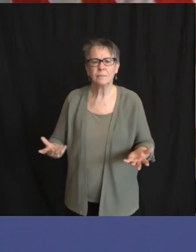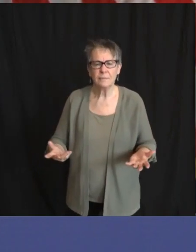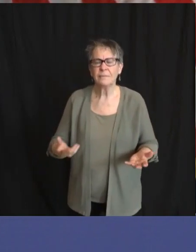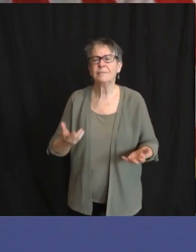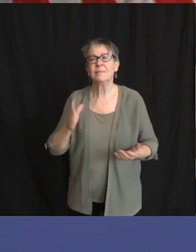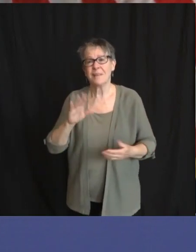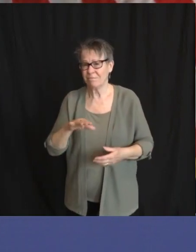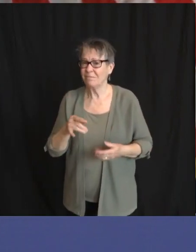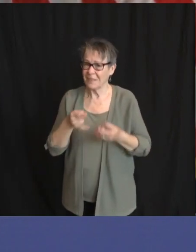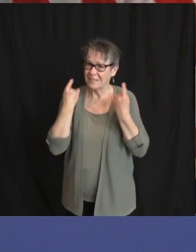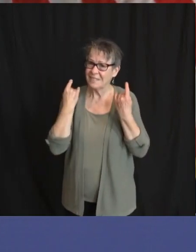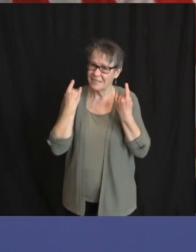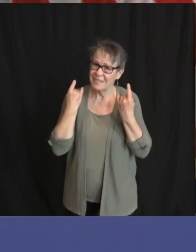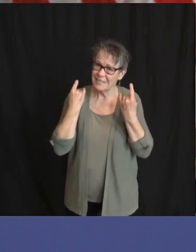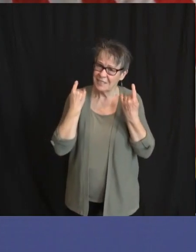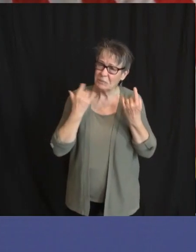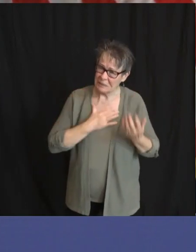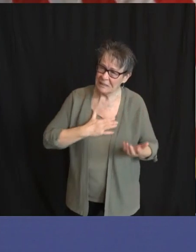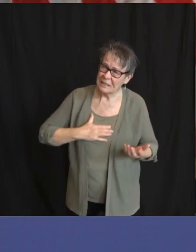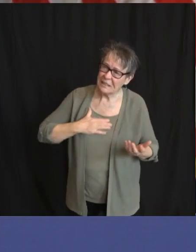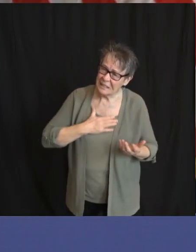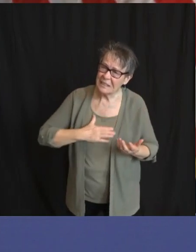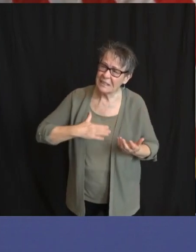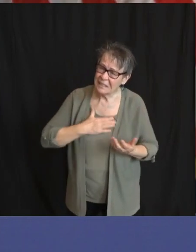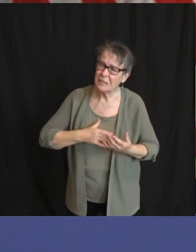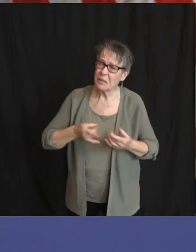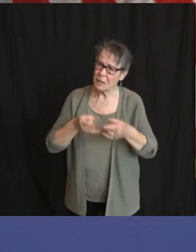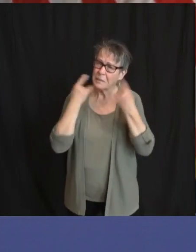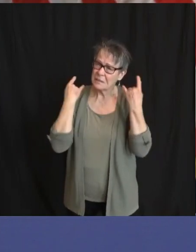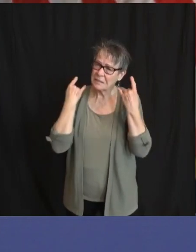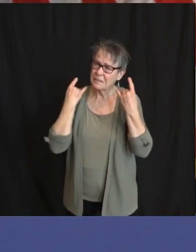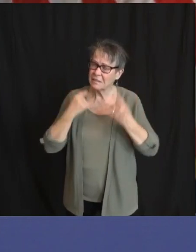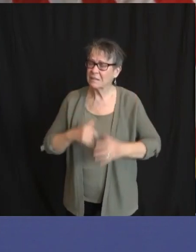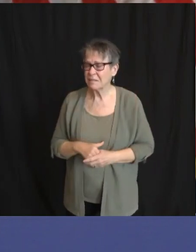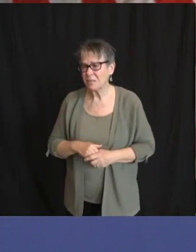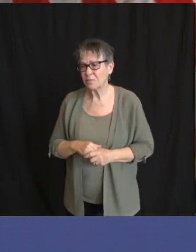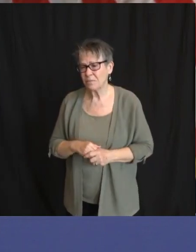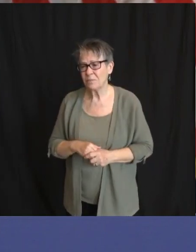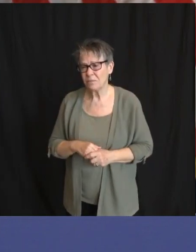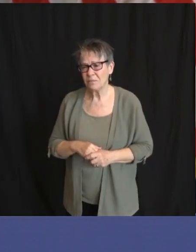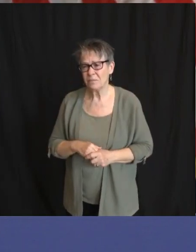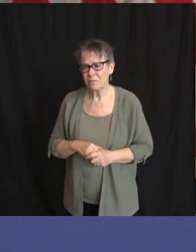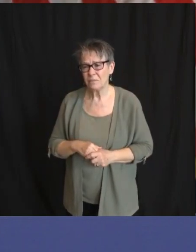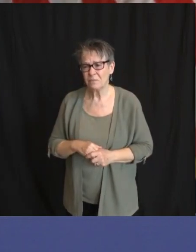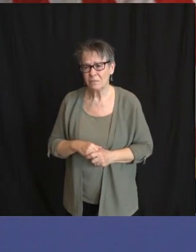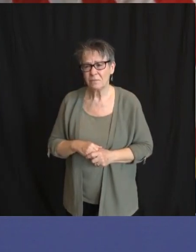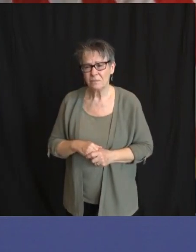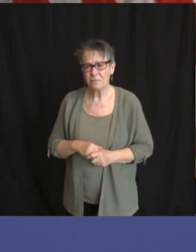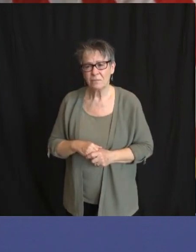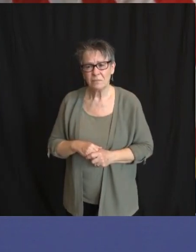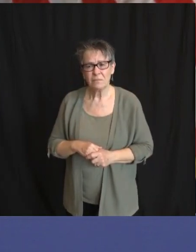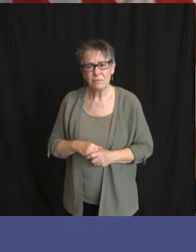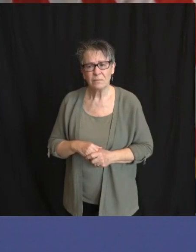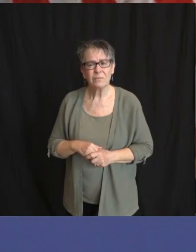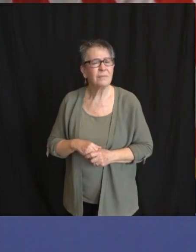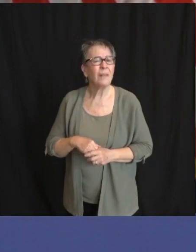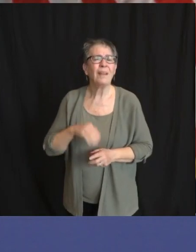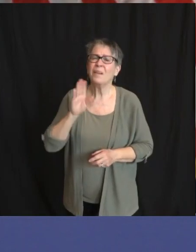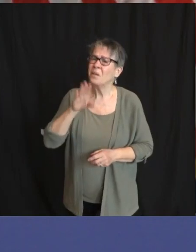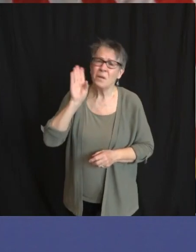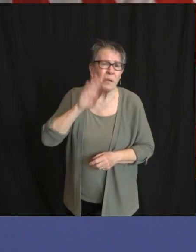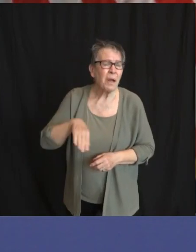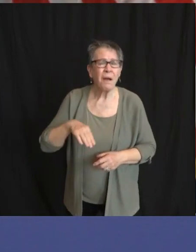and by the way, overwhelmingly New Jerseyans have been extraordinary over the past couple of months in doing what we've asked them to do, we need you to do that. And if you